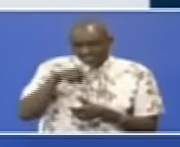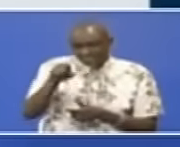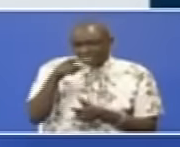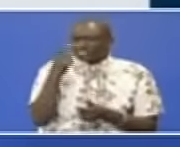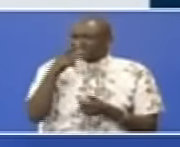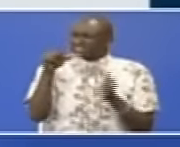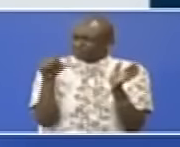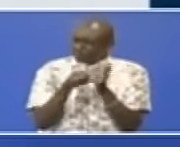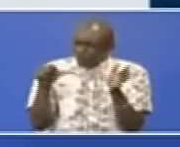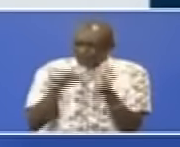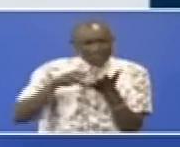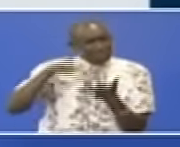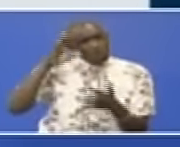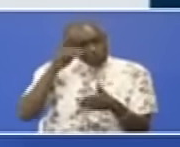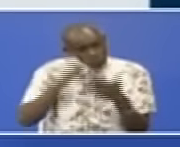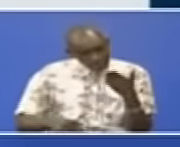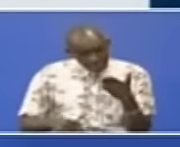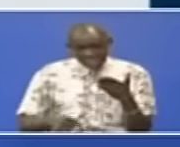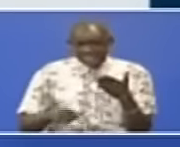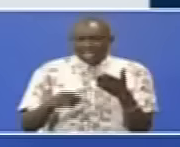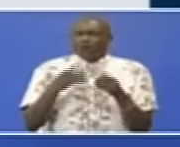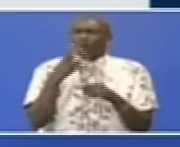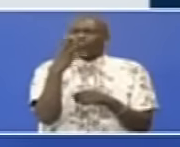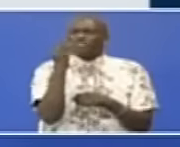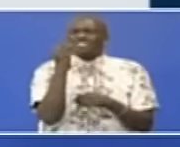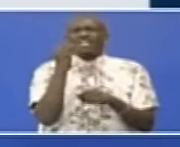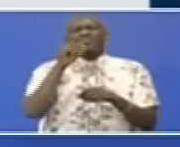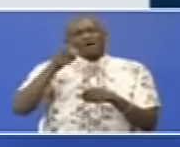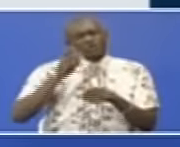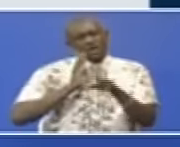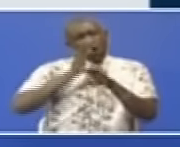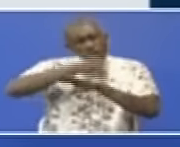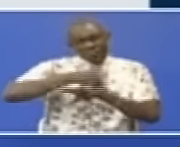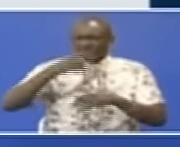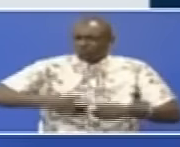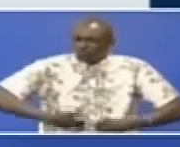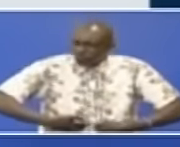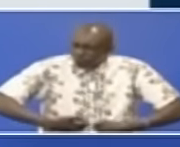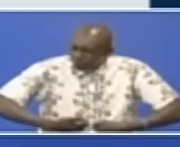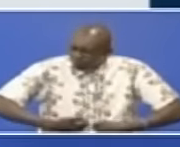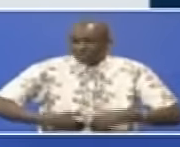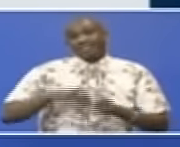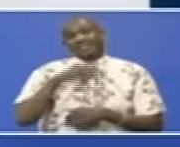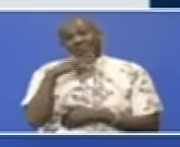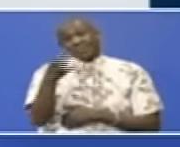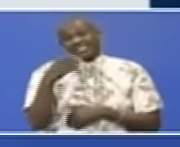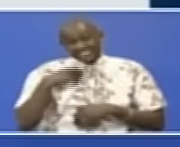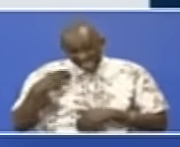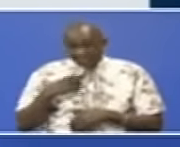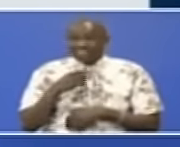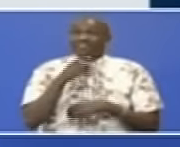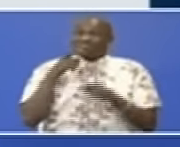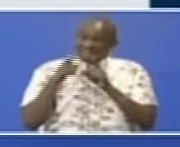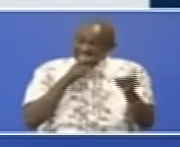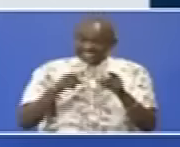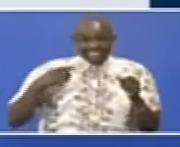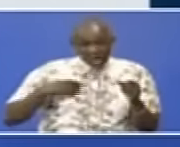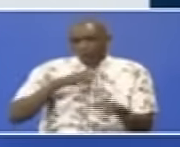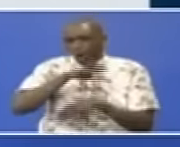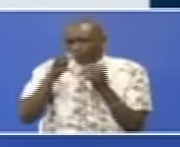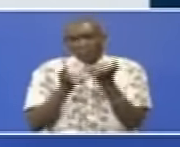crisis even further, more than 40,000 civilians are starving to death as the fighting has disrupted